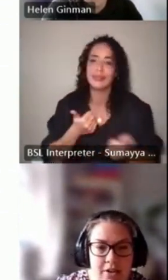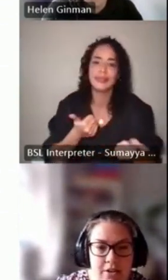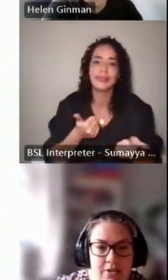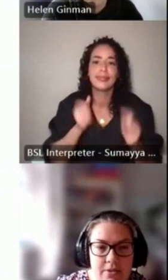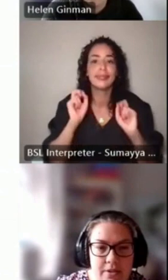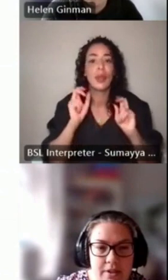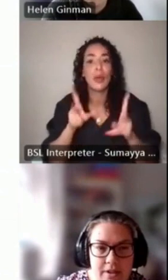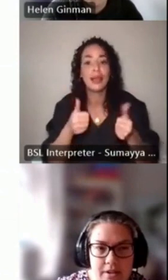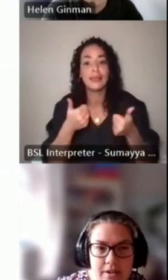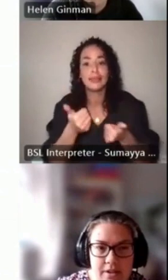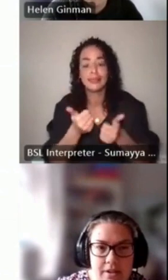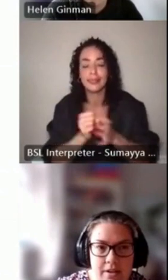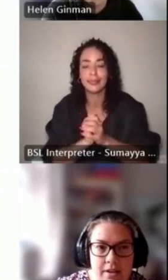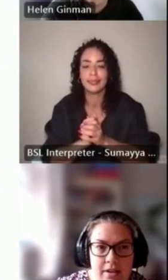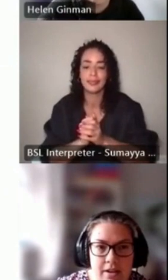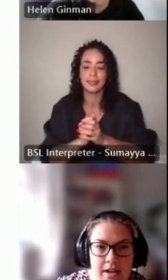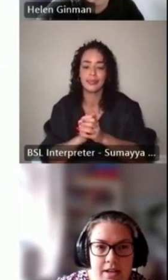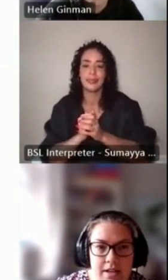Okay, so